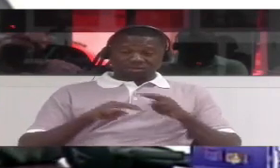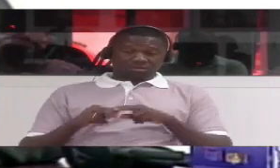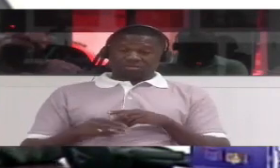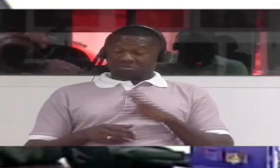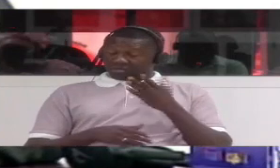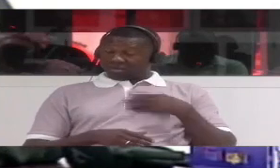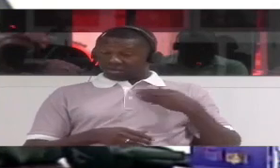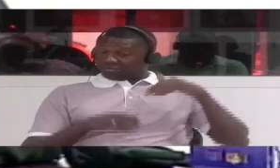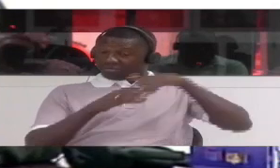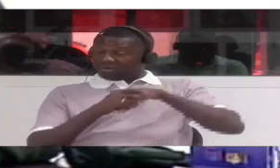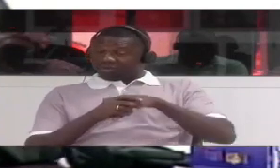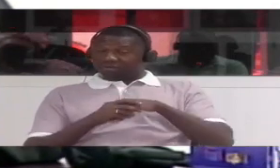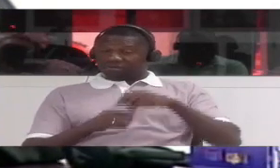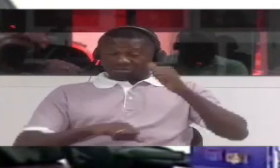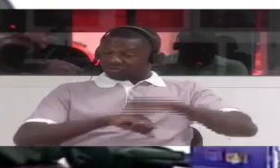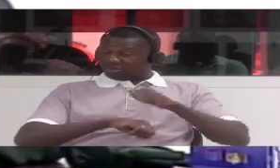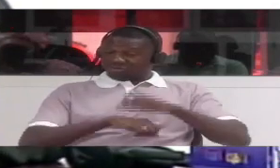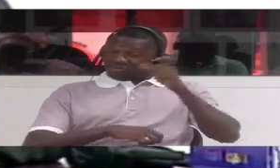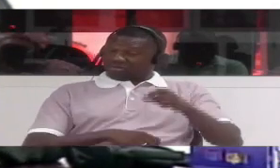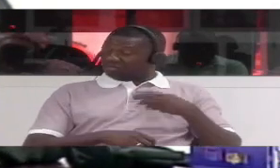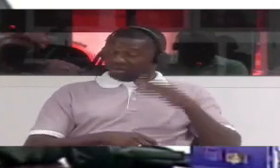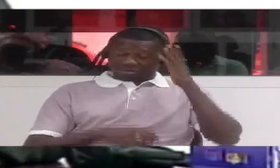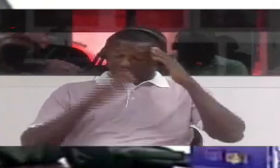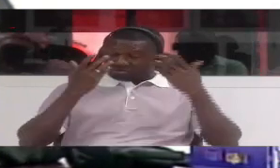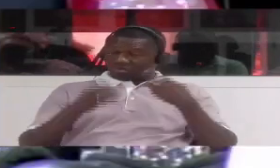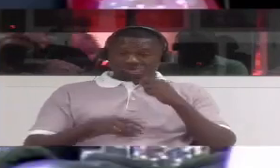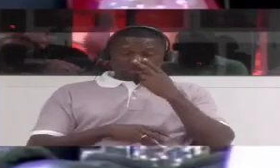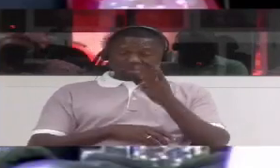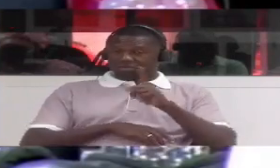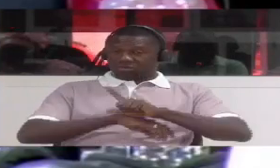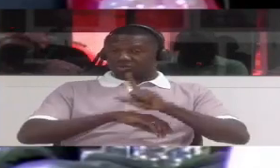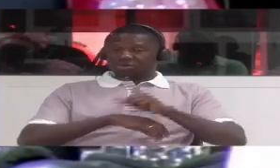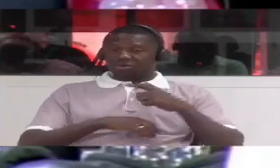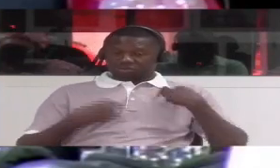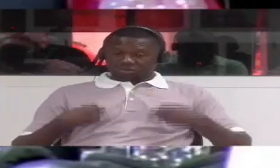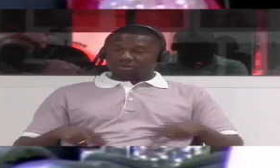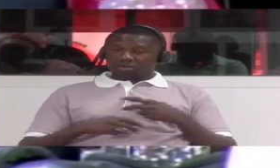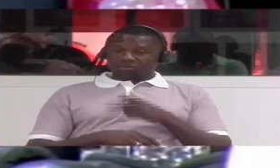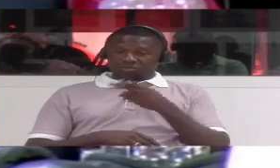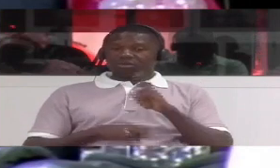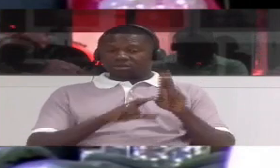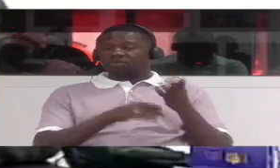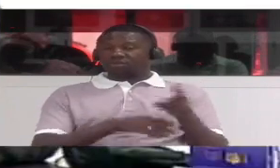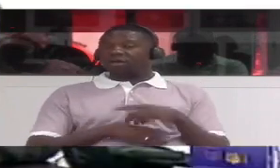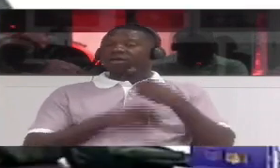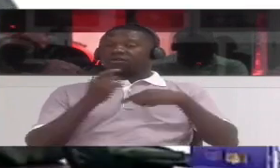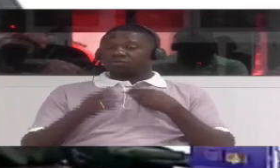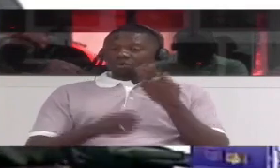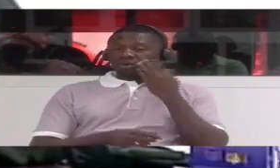uniform anyway. He was cleaning the floor. And when after I left too, I saw him